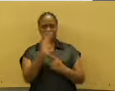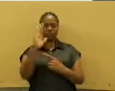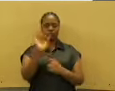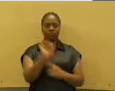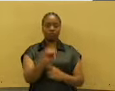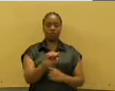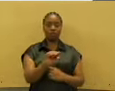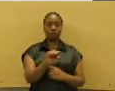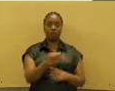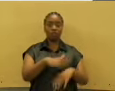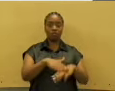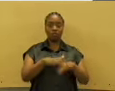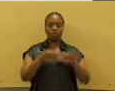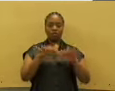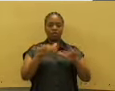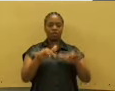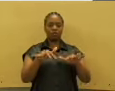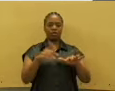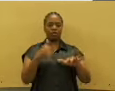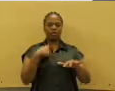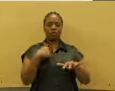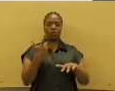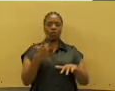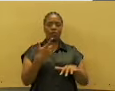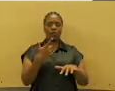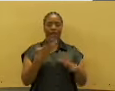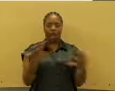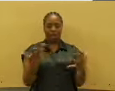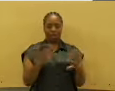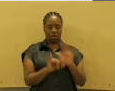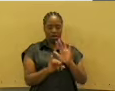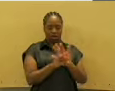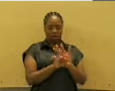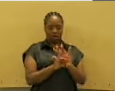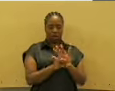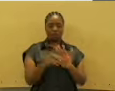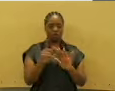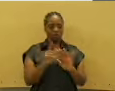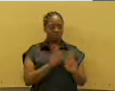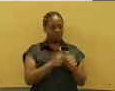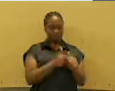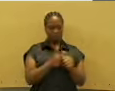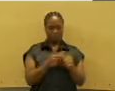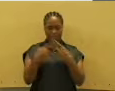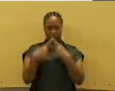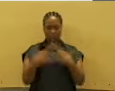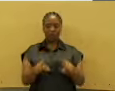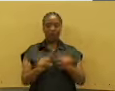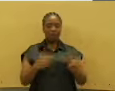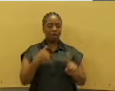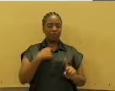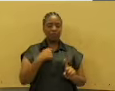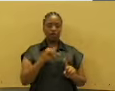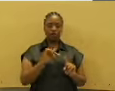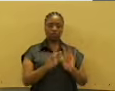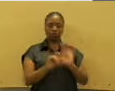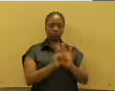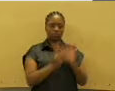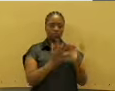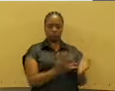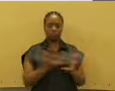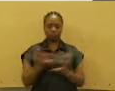are that identify across the gender spectrum and not just the gender binary. And I know I've mentioned quite a few groups of people that may